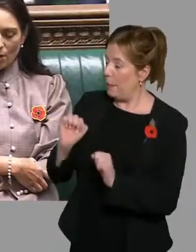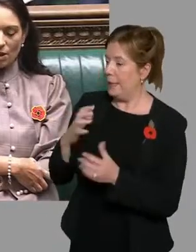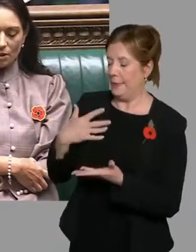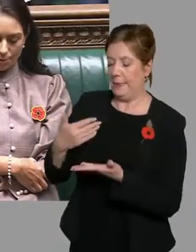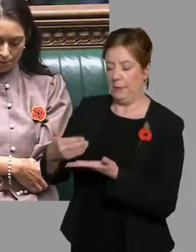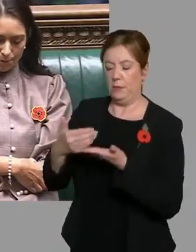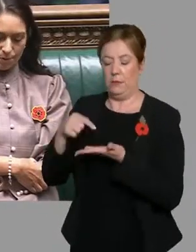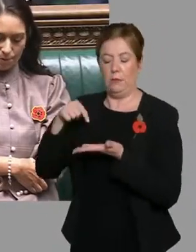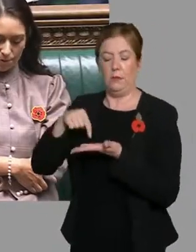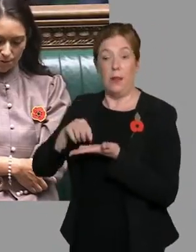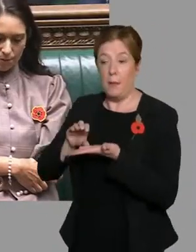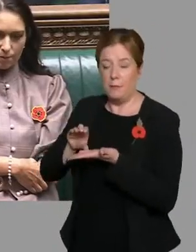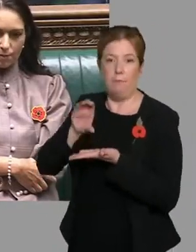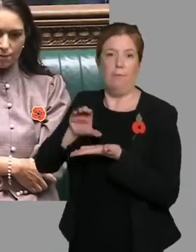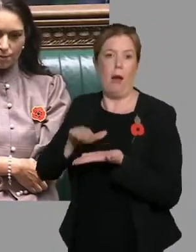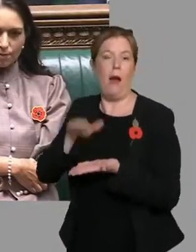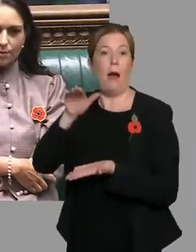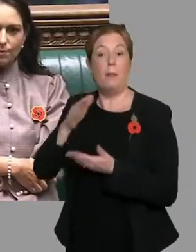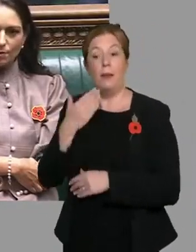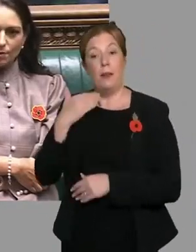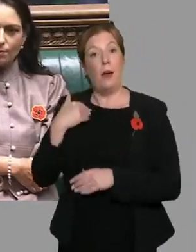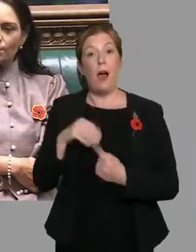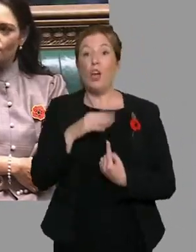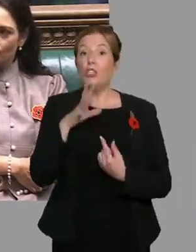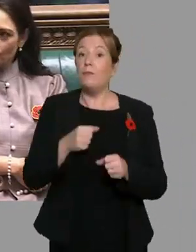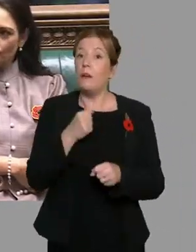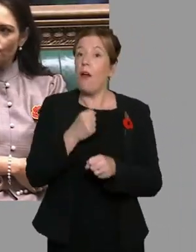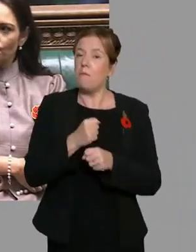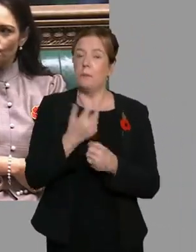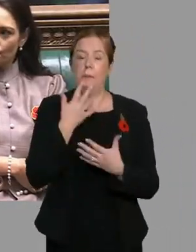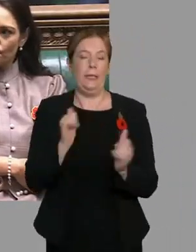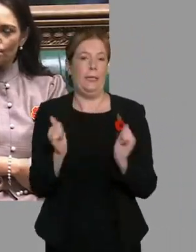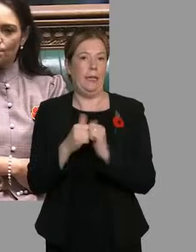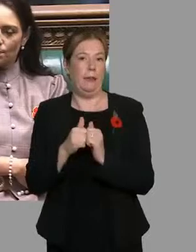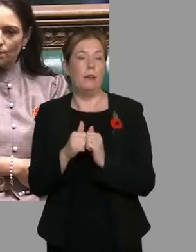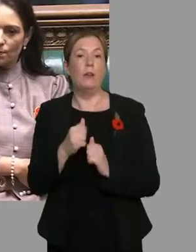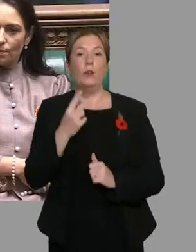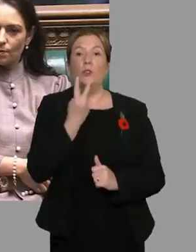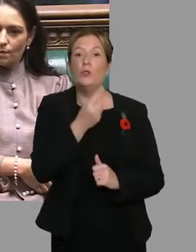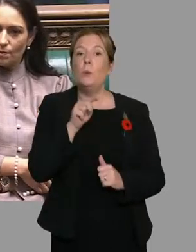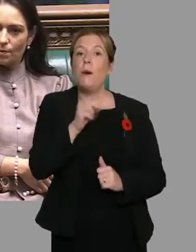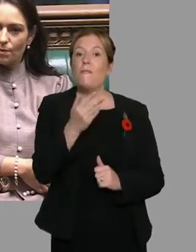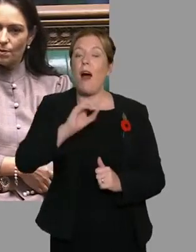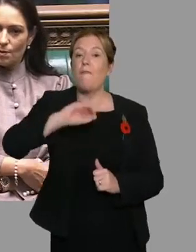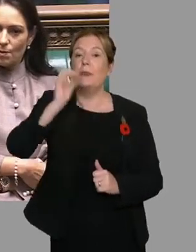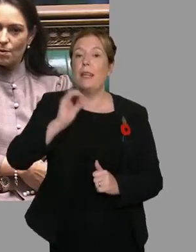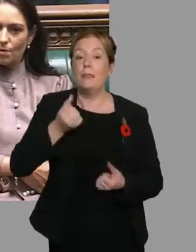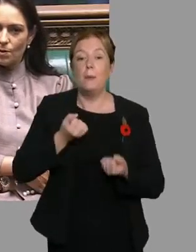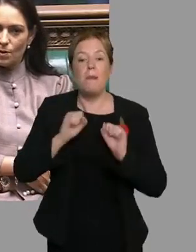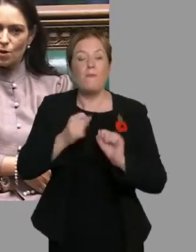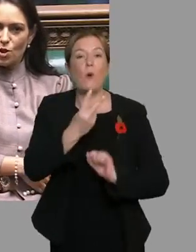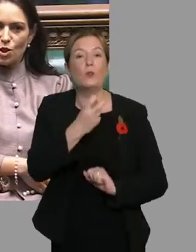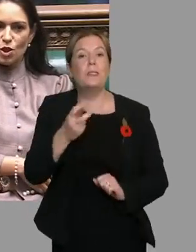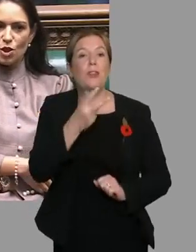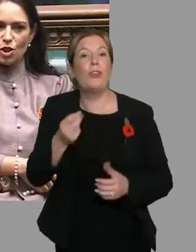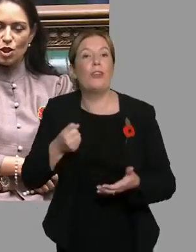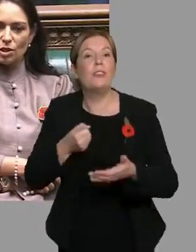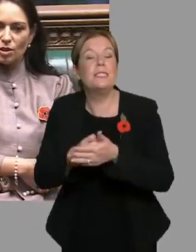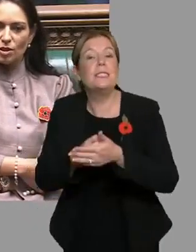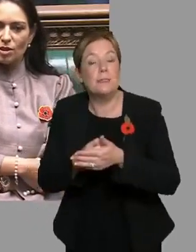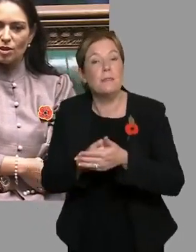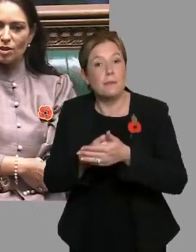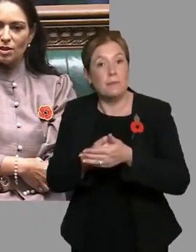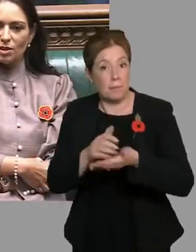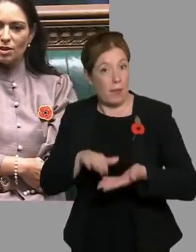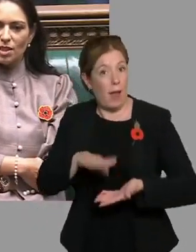committed to raising defence spending to 2.5% by 2030. Will the Prime Minister finally